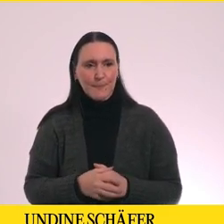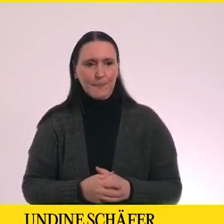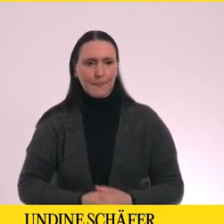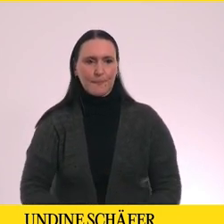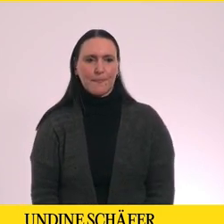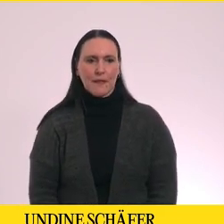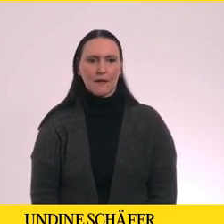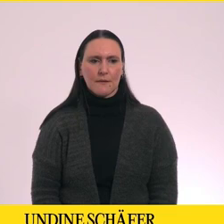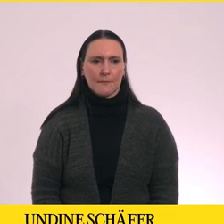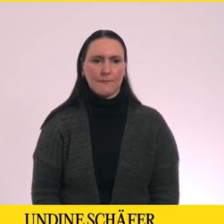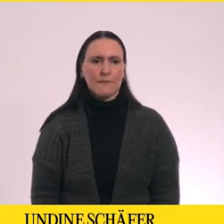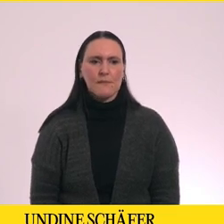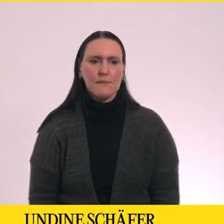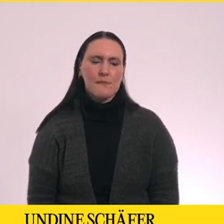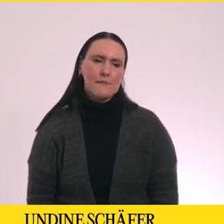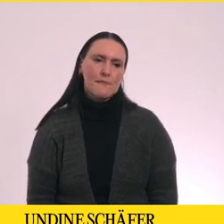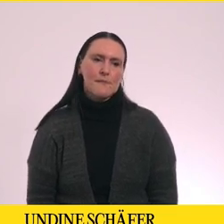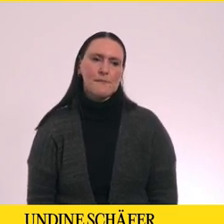I think that